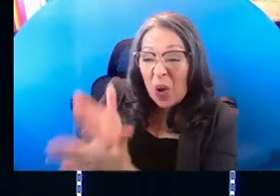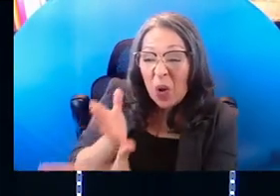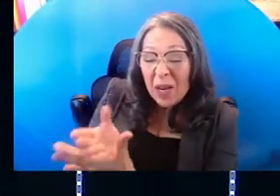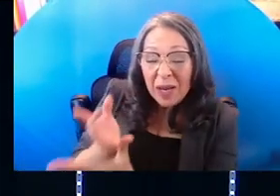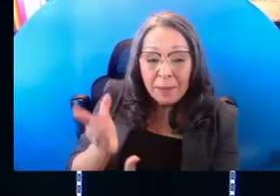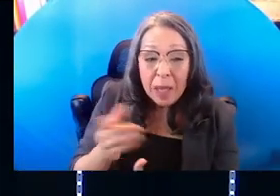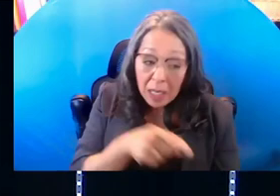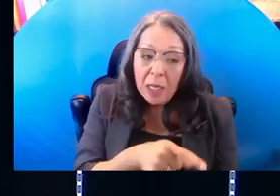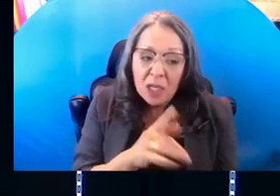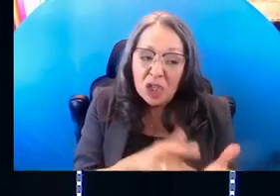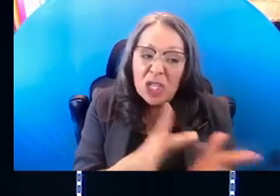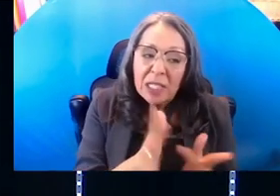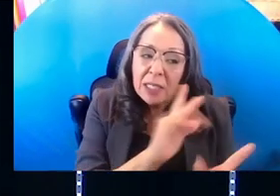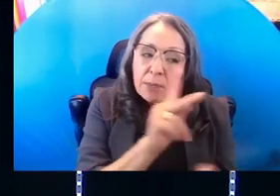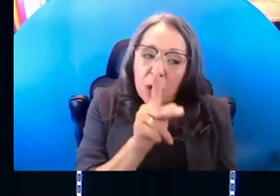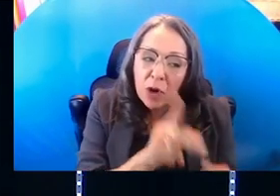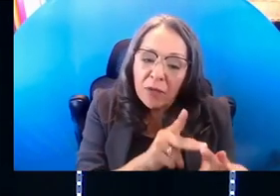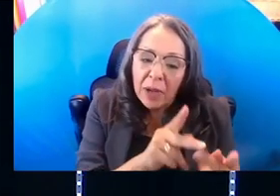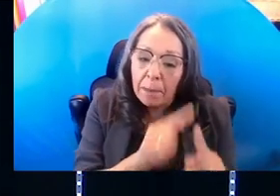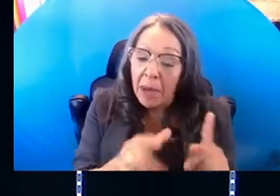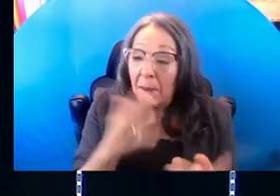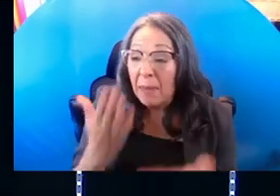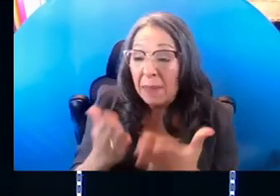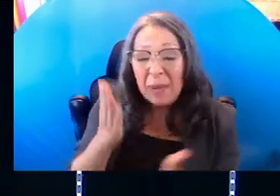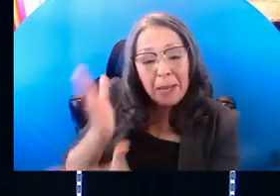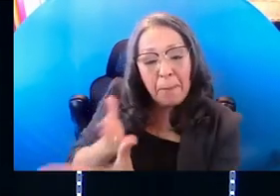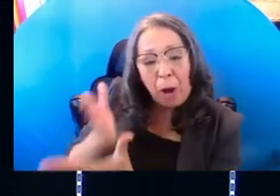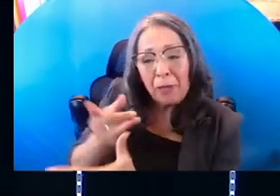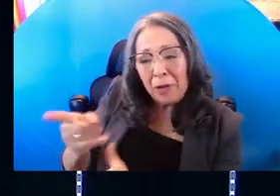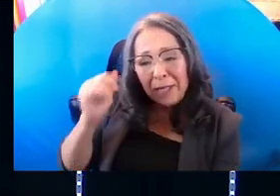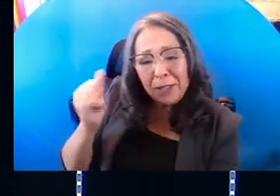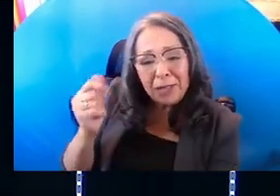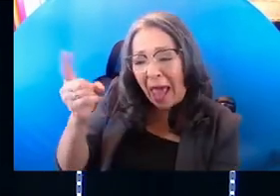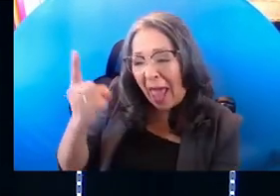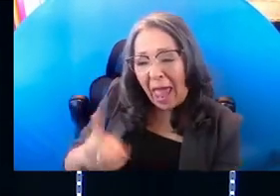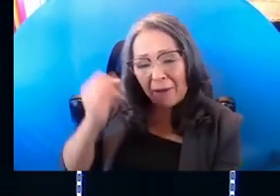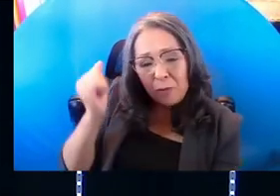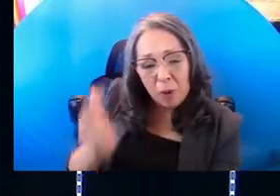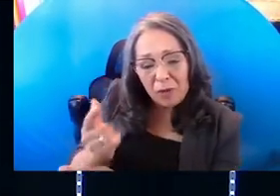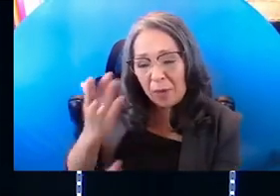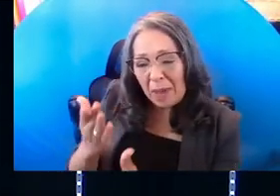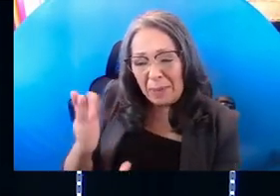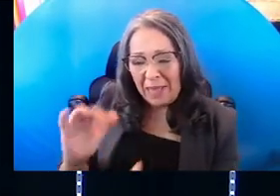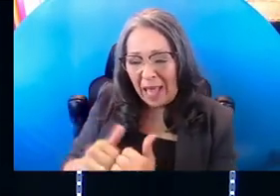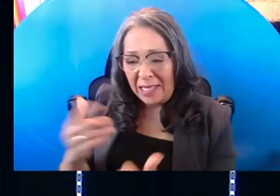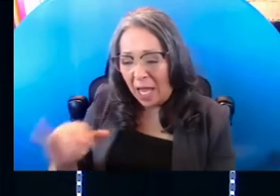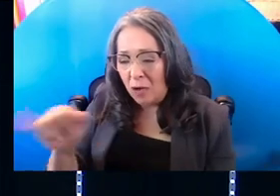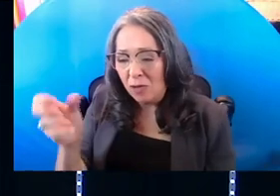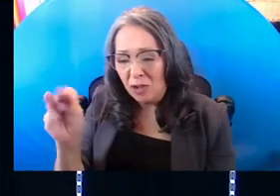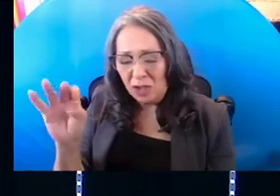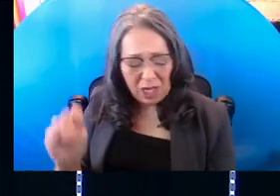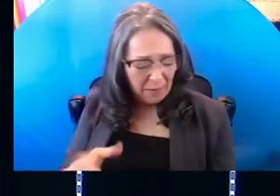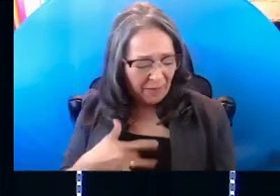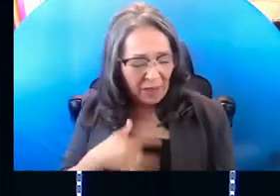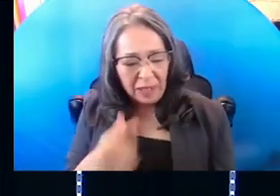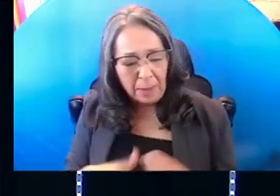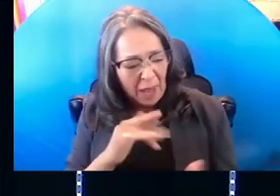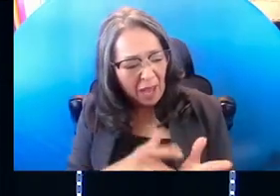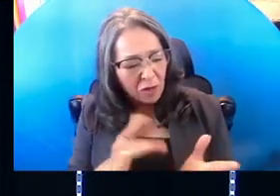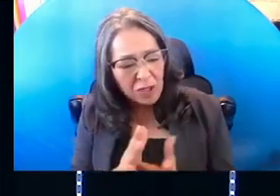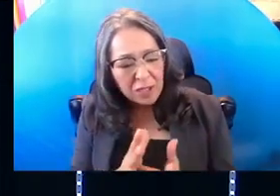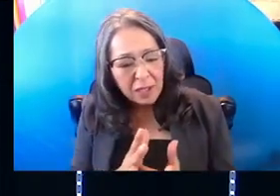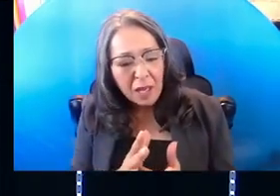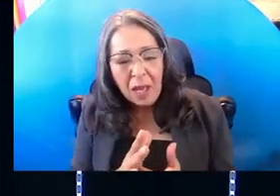like, what, he just say Jesus was annoying? He's like, but maybe he got on James's nerves. You get what I'm saying? It's like, maybe that's how James felt about him. It's like, not us. We're like, that's